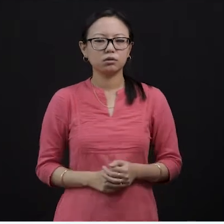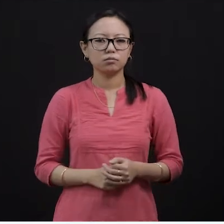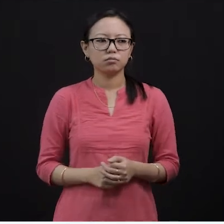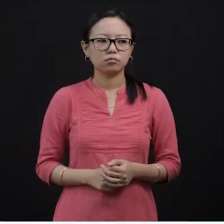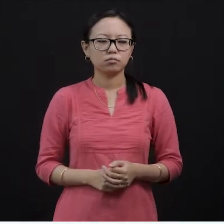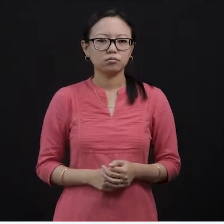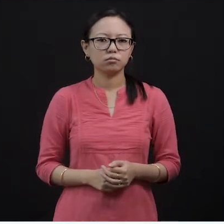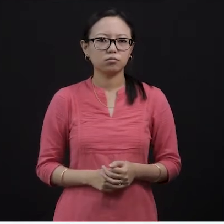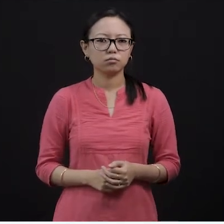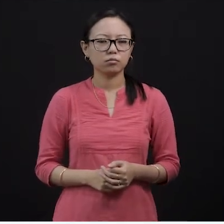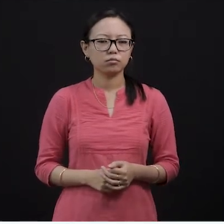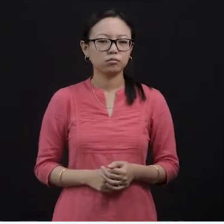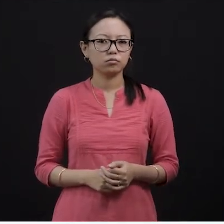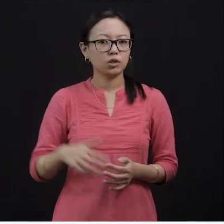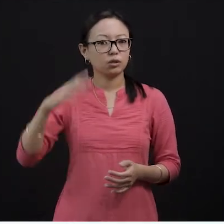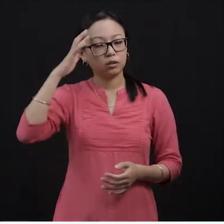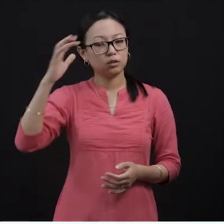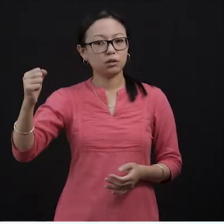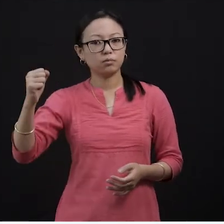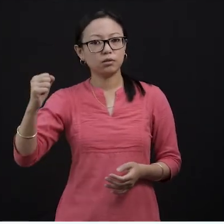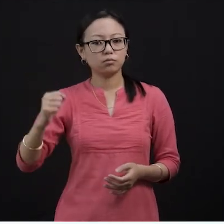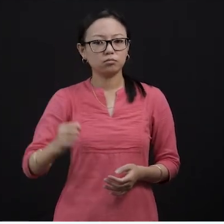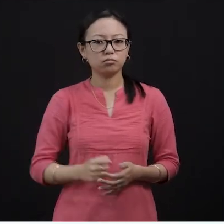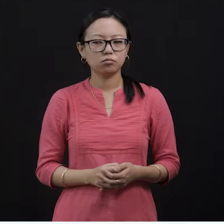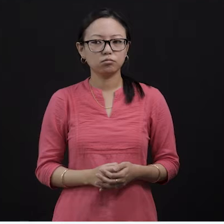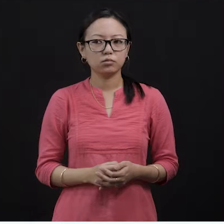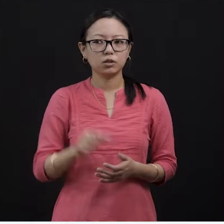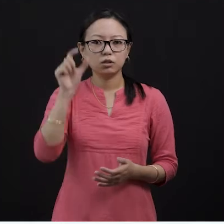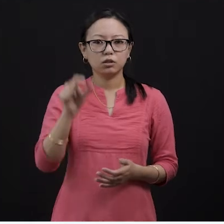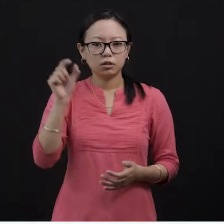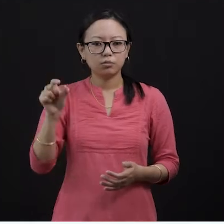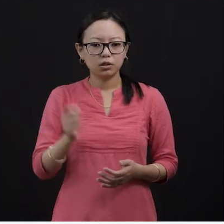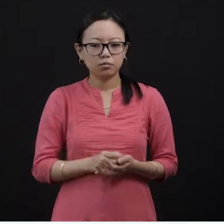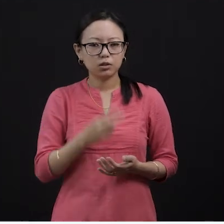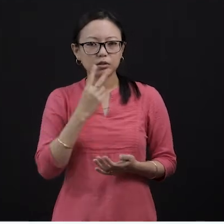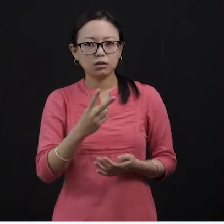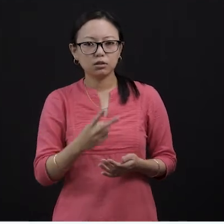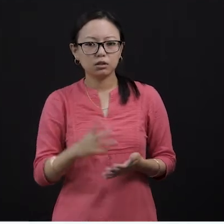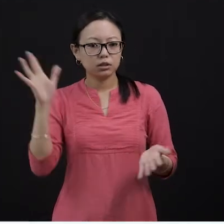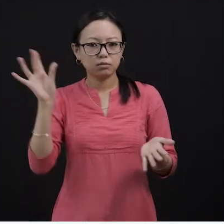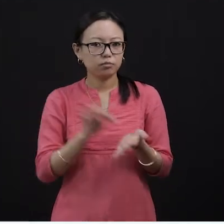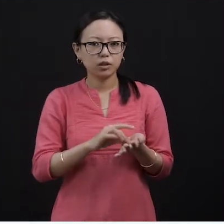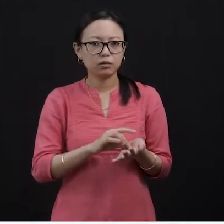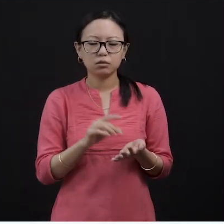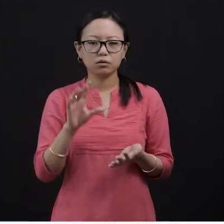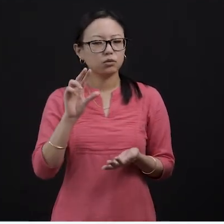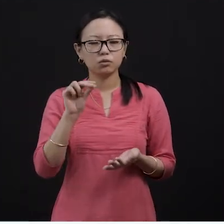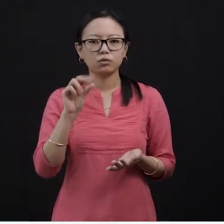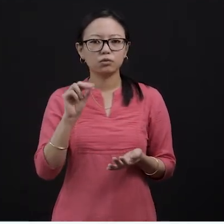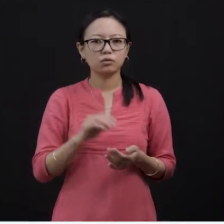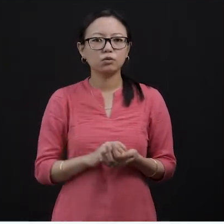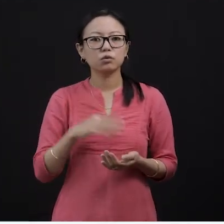sees the magnet, we have to cover it with paper, right? And the other trick is we have to make